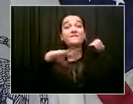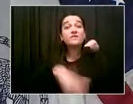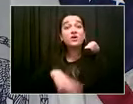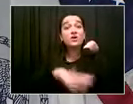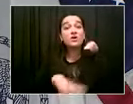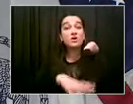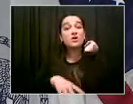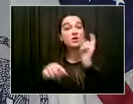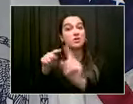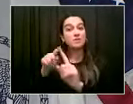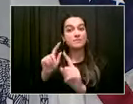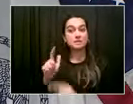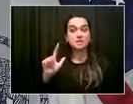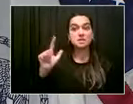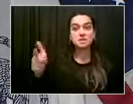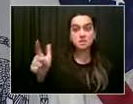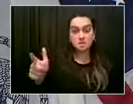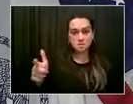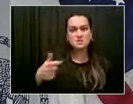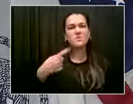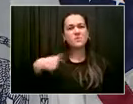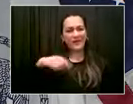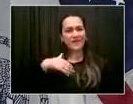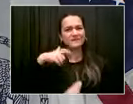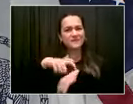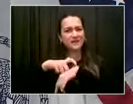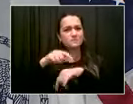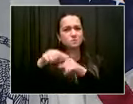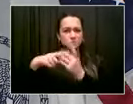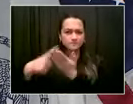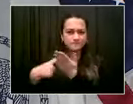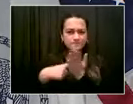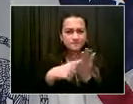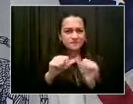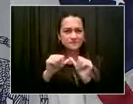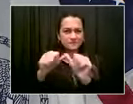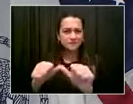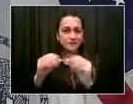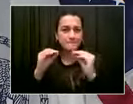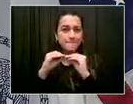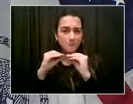world that was before COVID. In fact, I want to make it better than it was before COVID. But it's time to